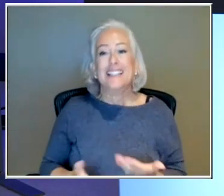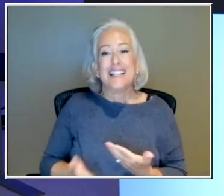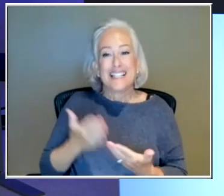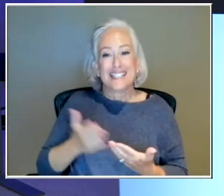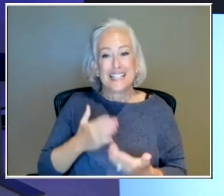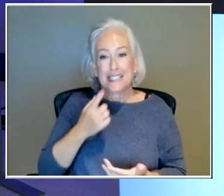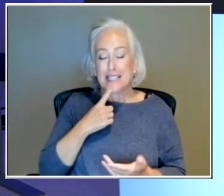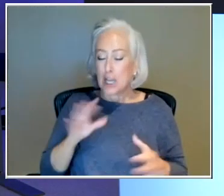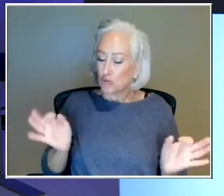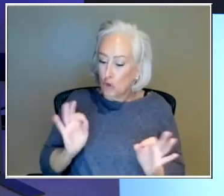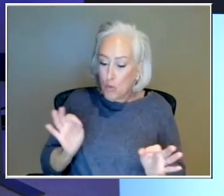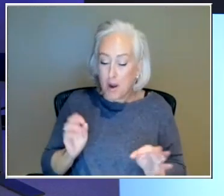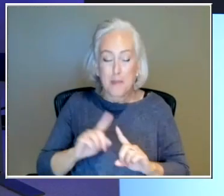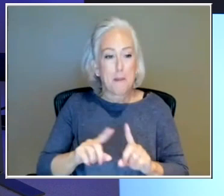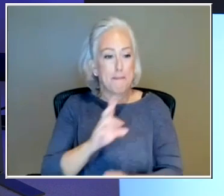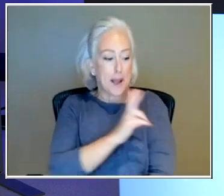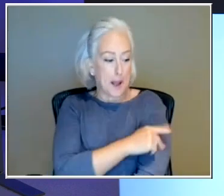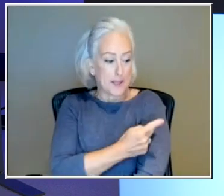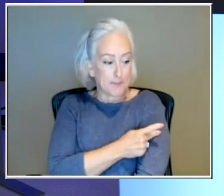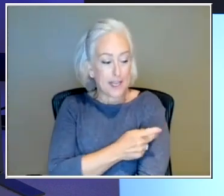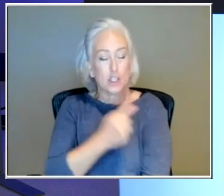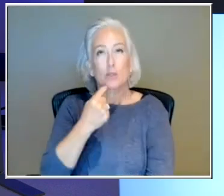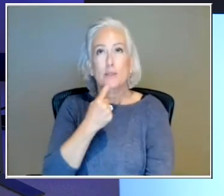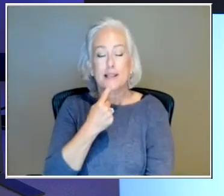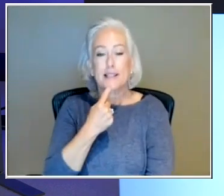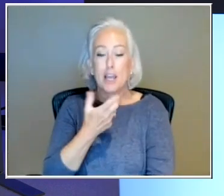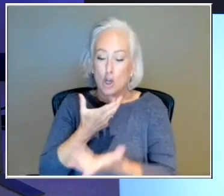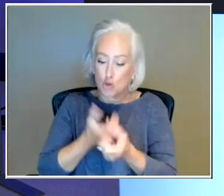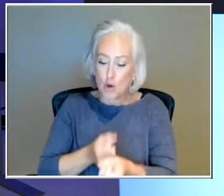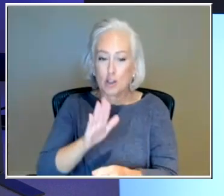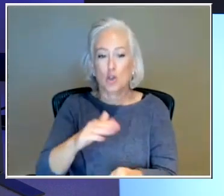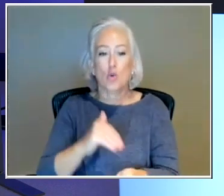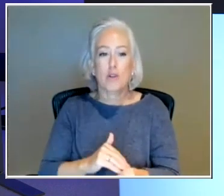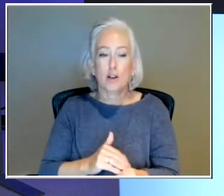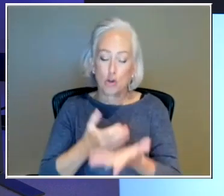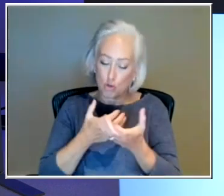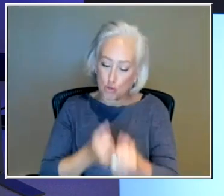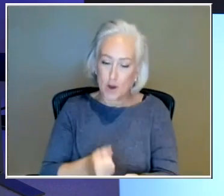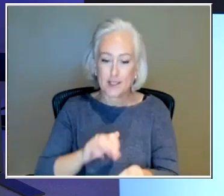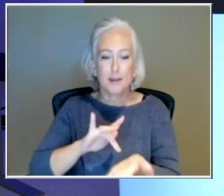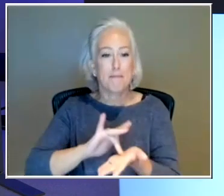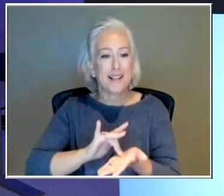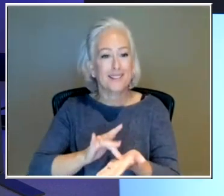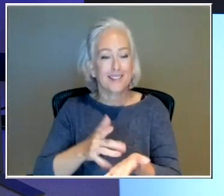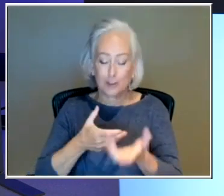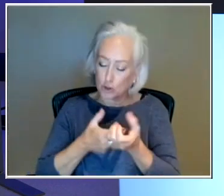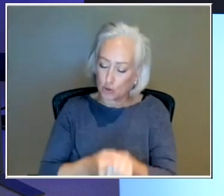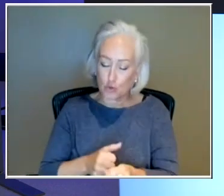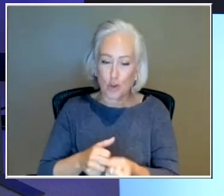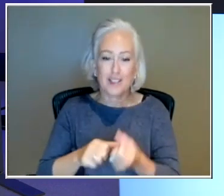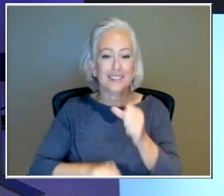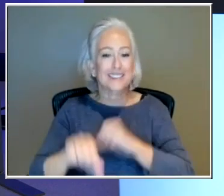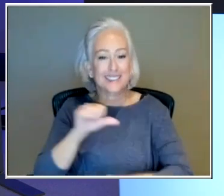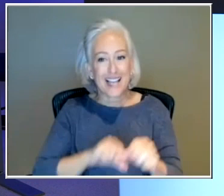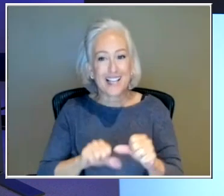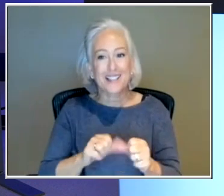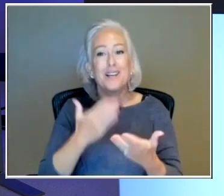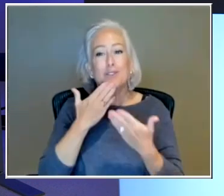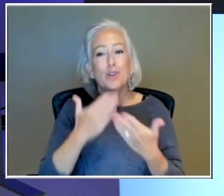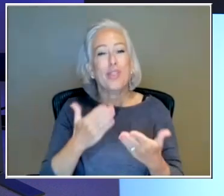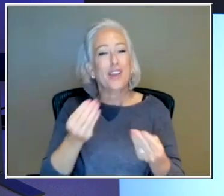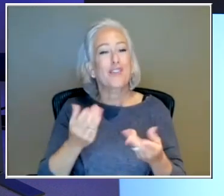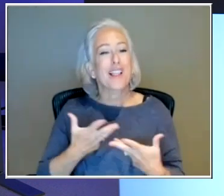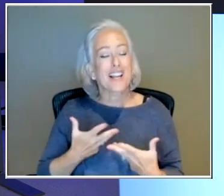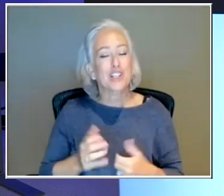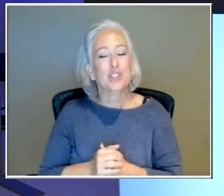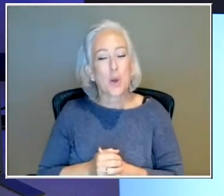we go to our doctors, we're told to trust our doctors, trust the science and the medicine. But thank you for putting that at ease. But what if a doctor